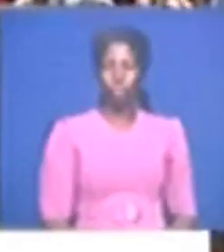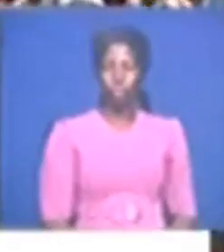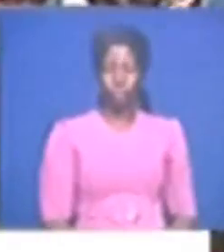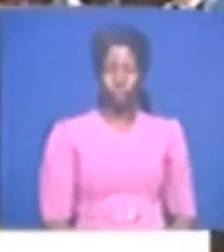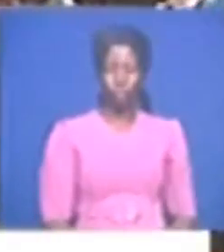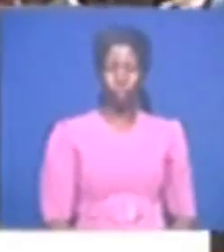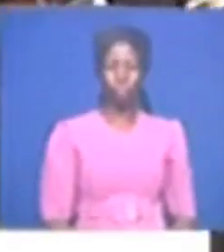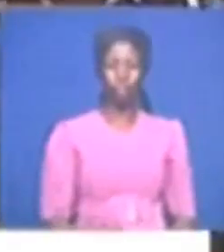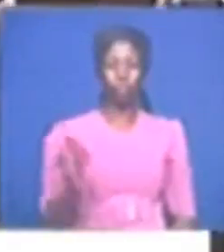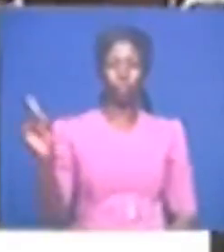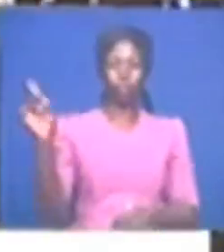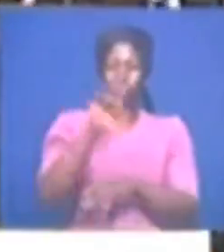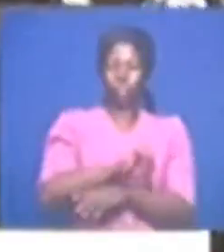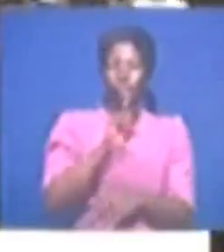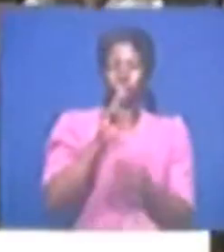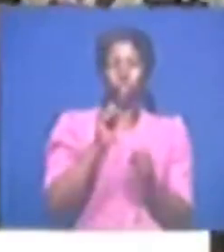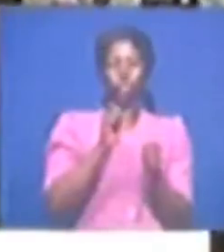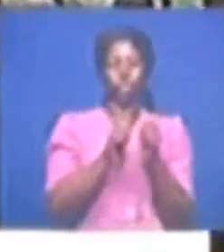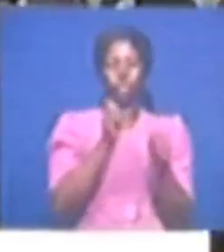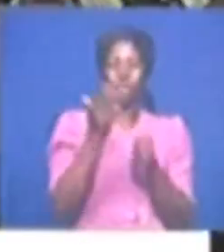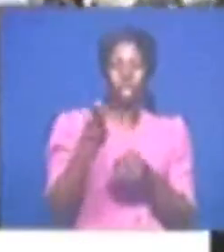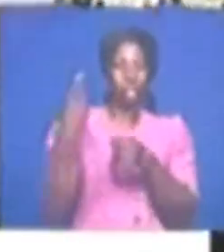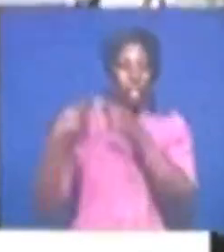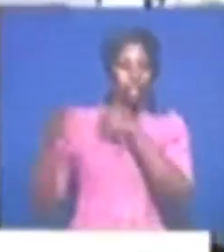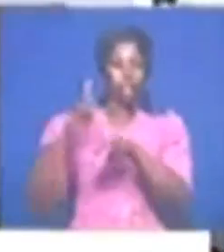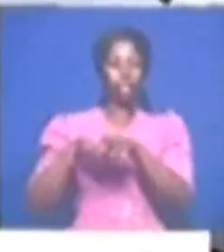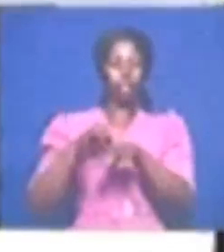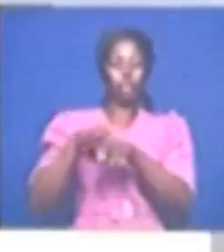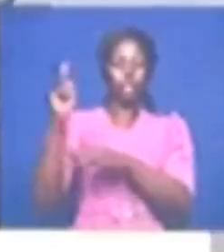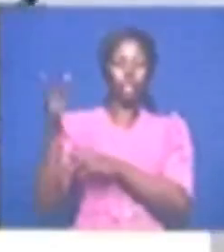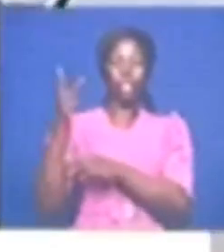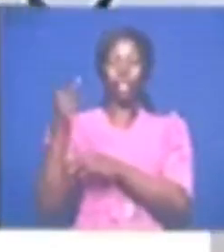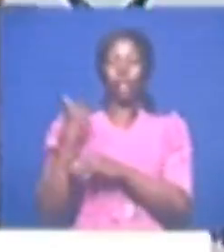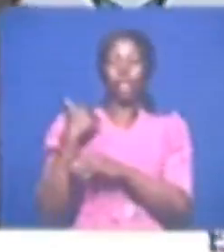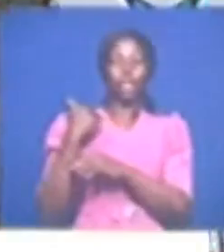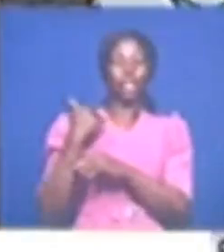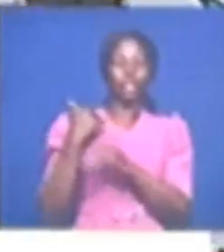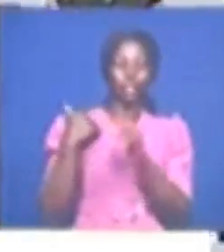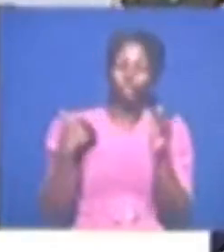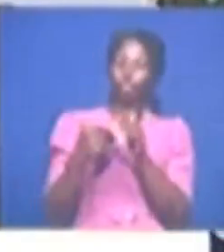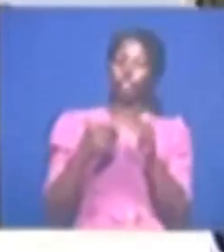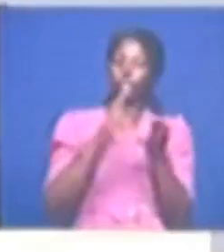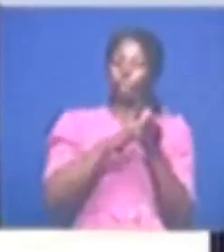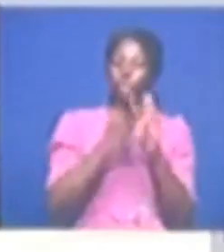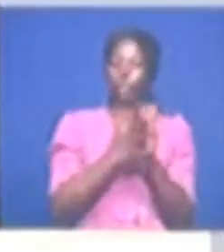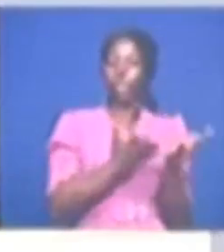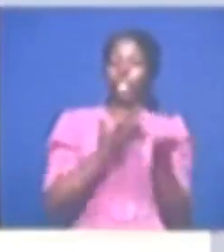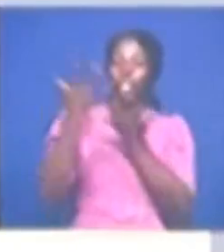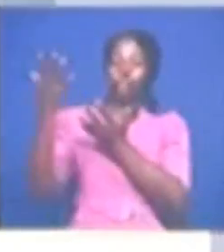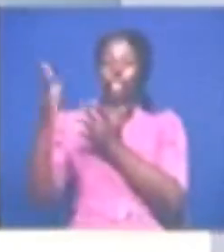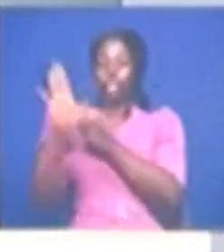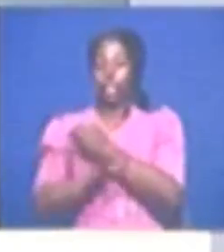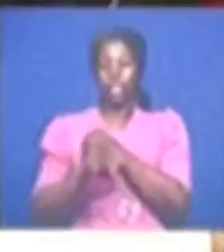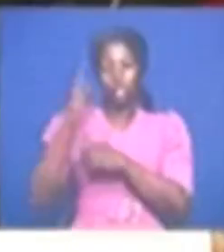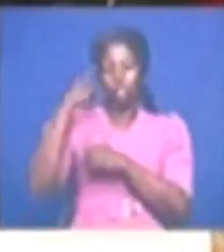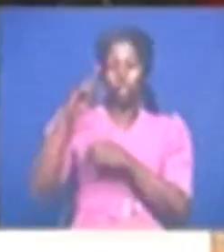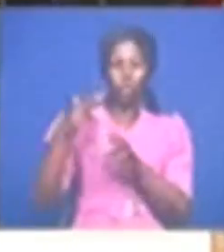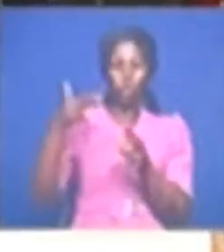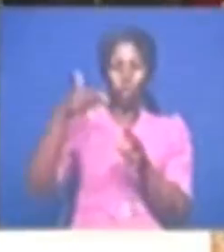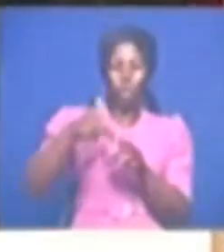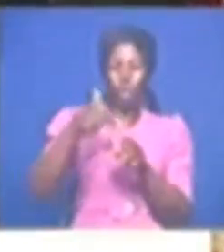It is a day that went down in history as Kenya got closer to becoming an exporting country. 4 insulated tank containers, each